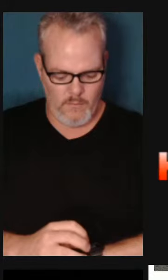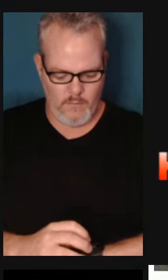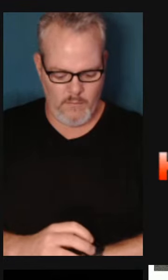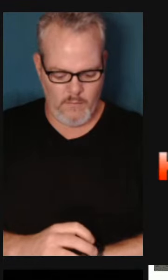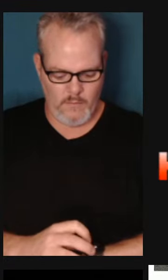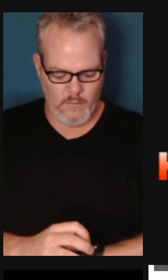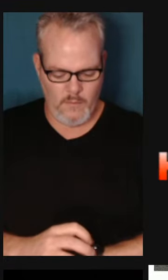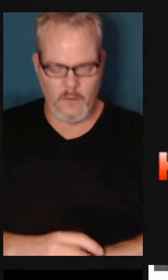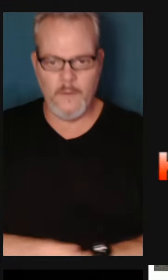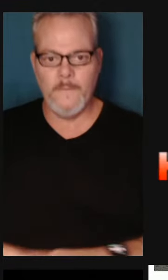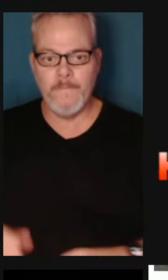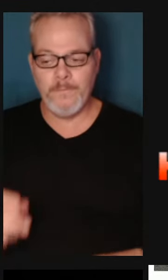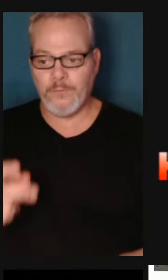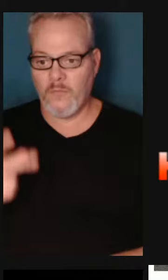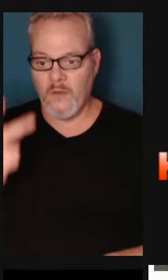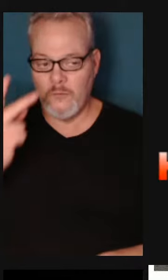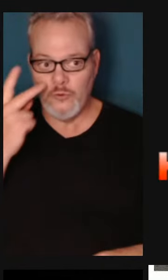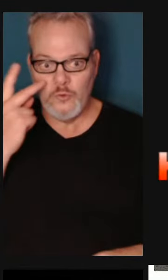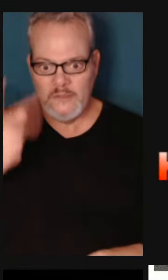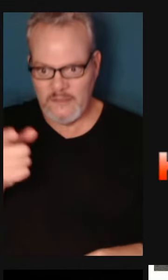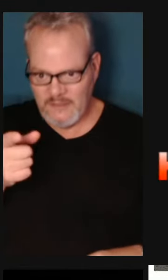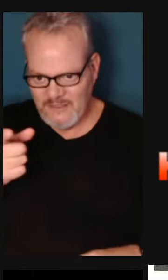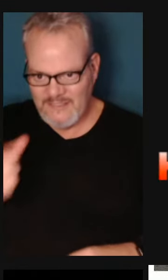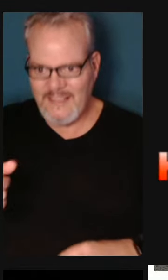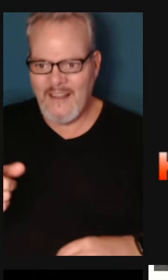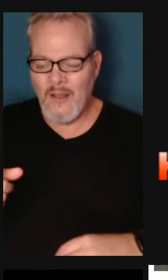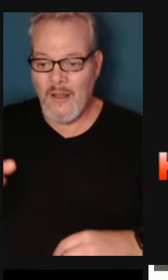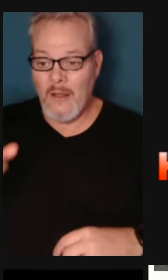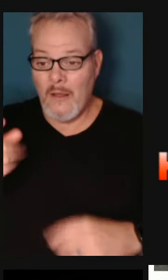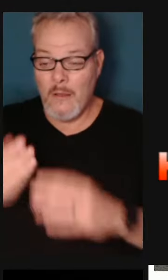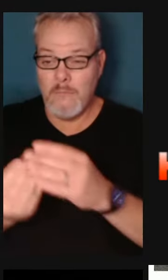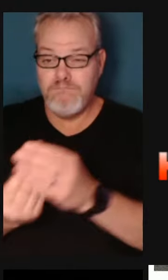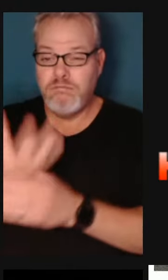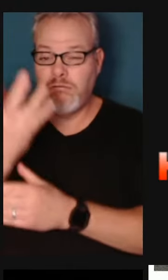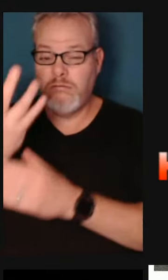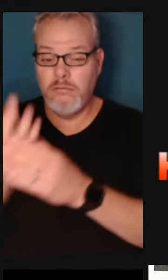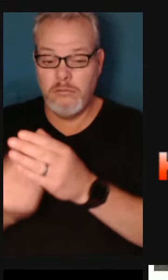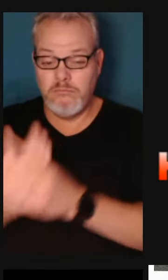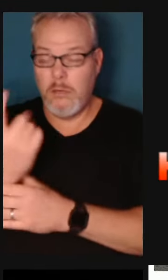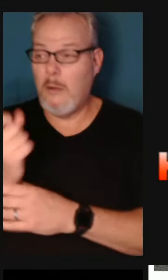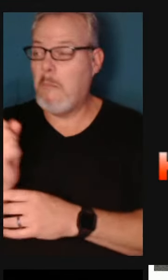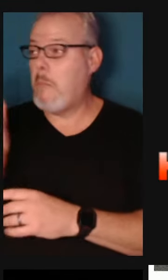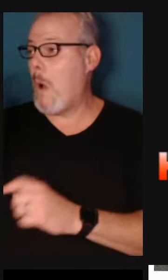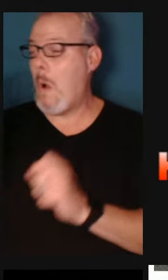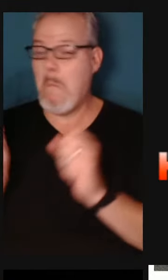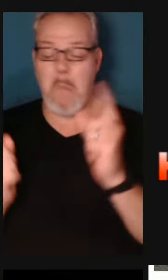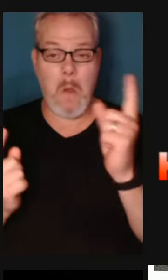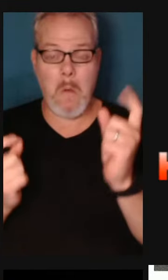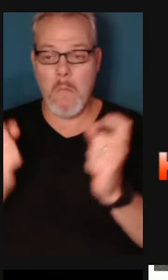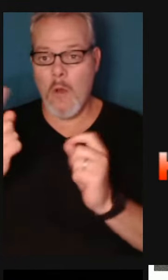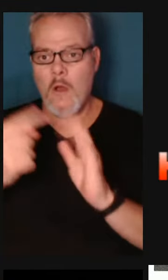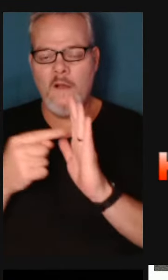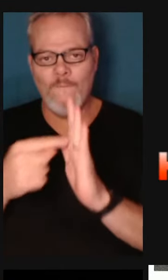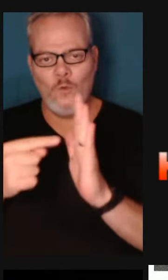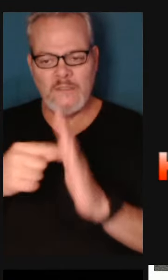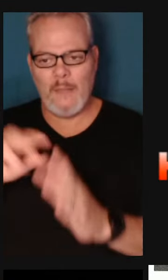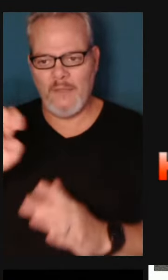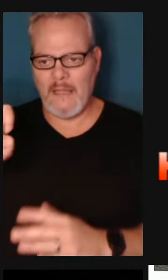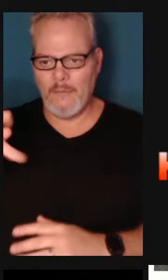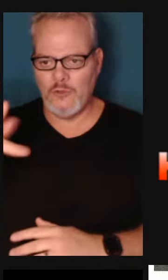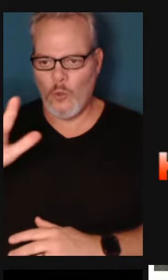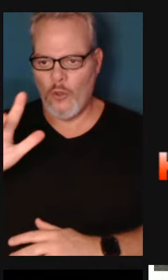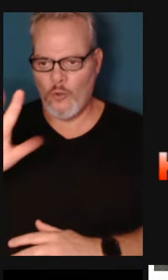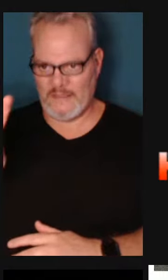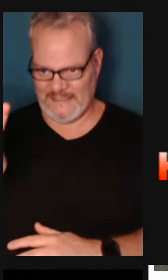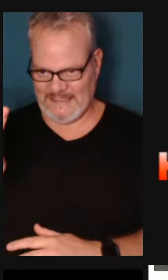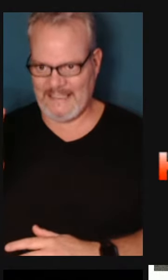fountains are high and the wind direction is favorable and it's landing on this area. For example, episode 36 here, you can